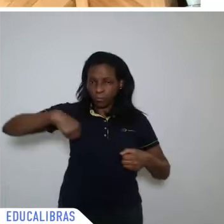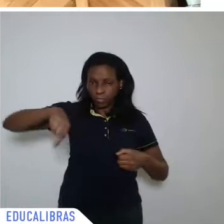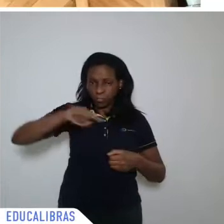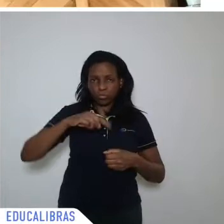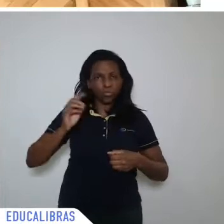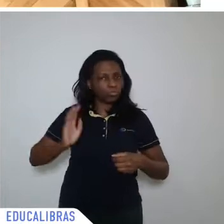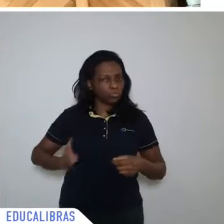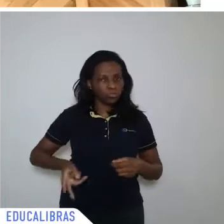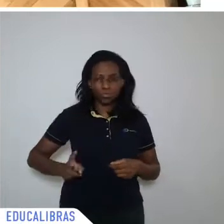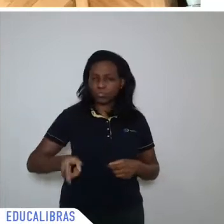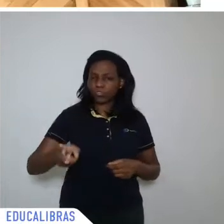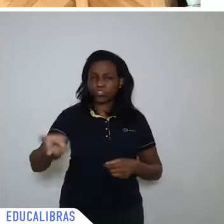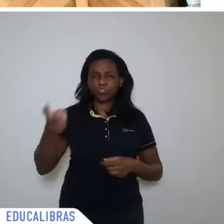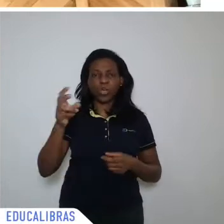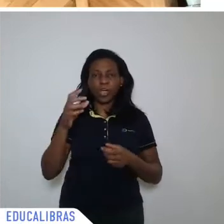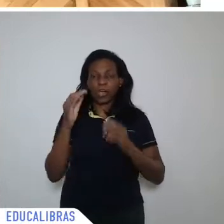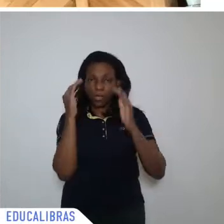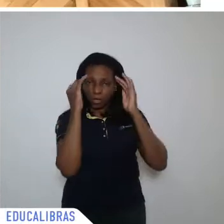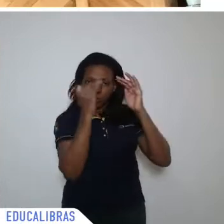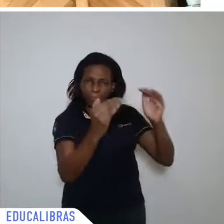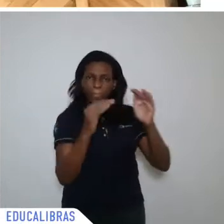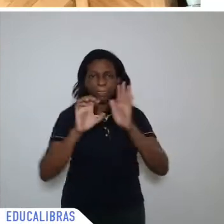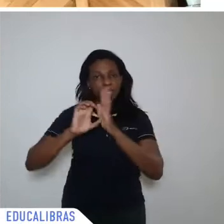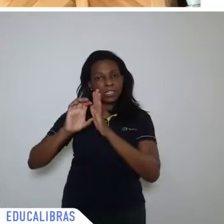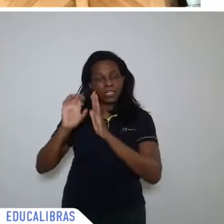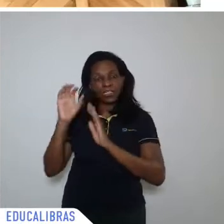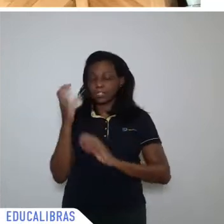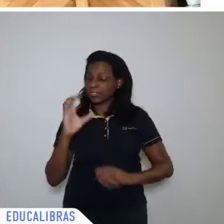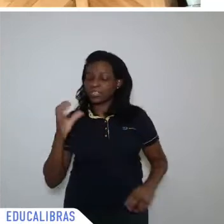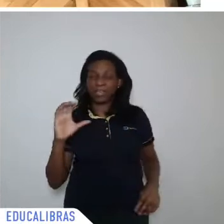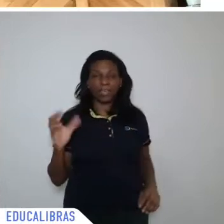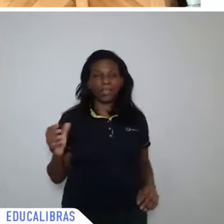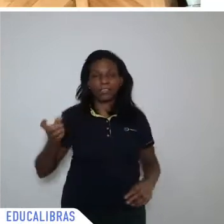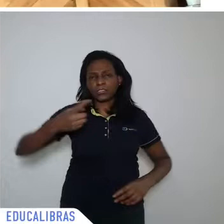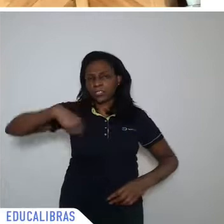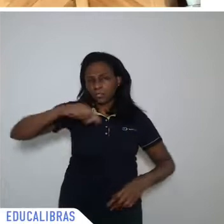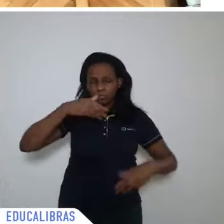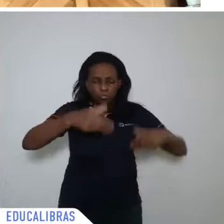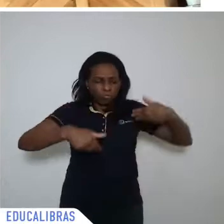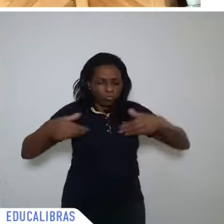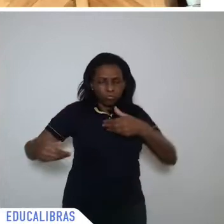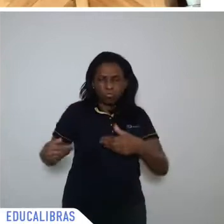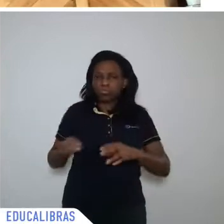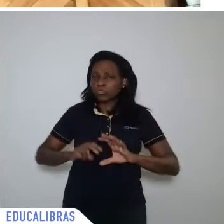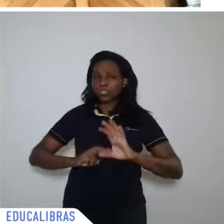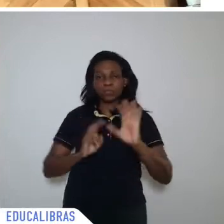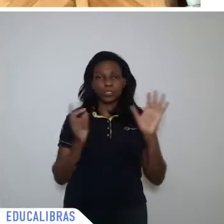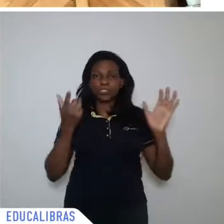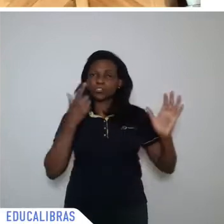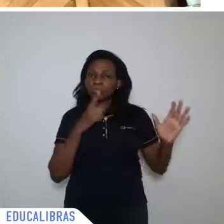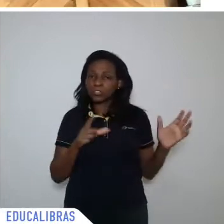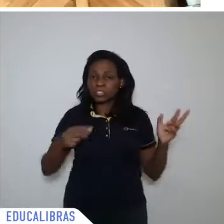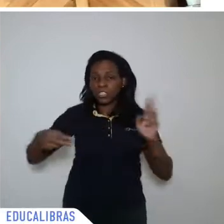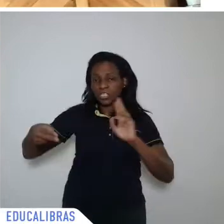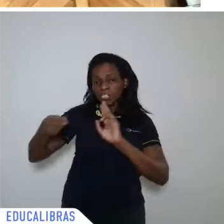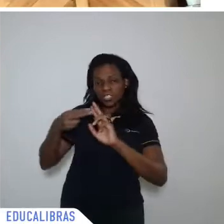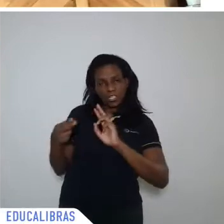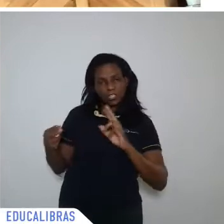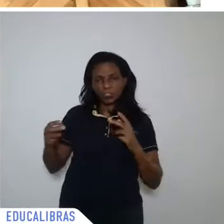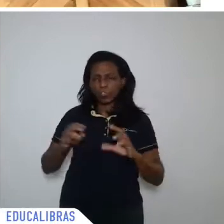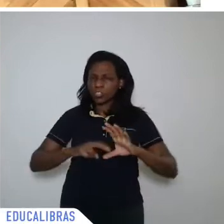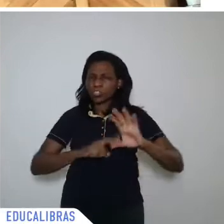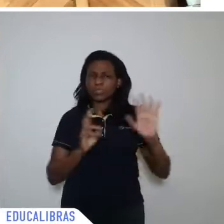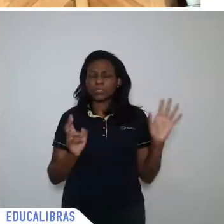had done that so that people could follow science and have conditions to take care of themselves and of